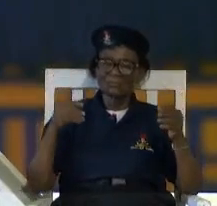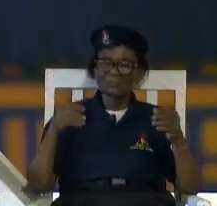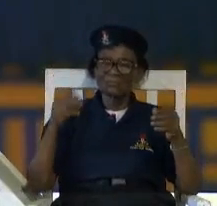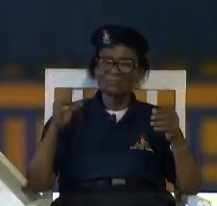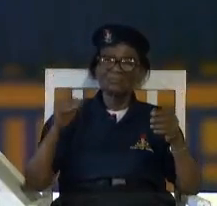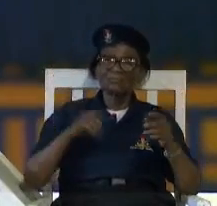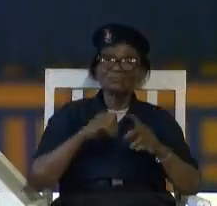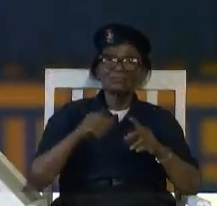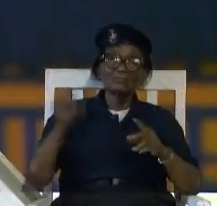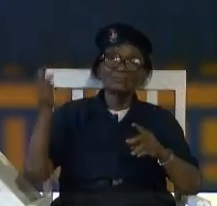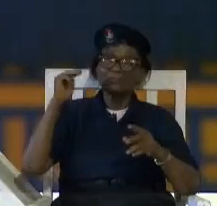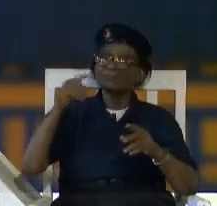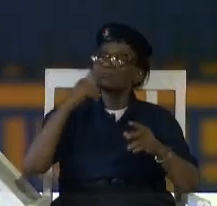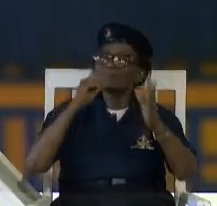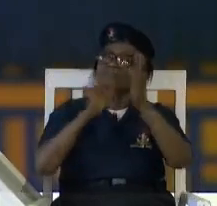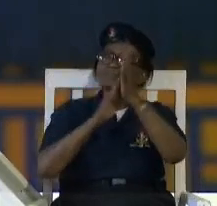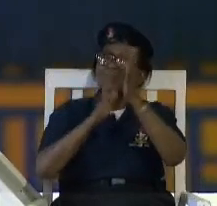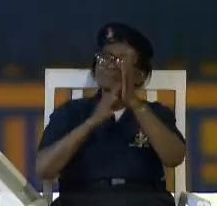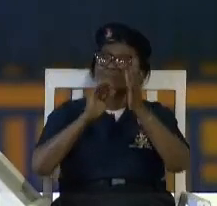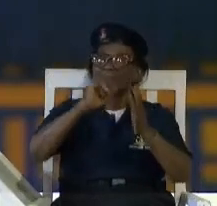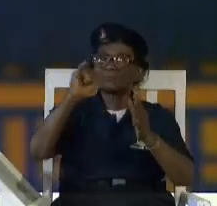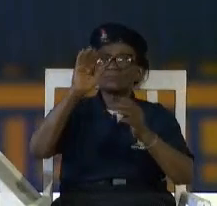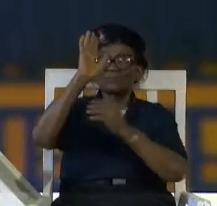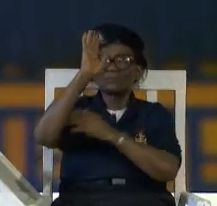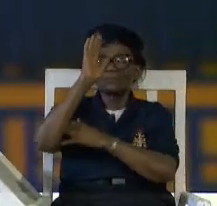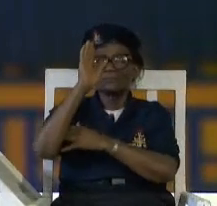We were praising God.